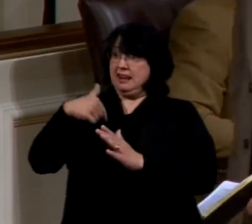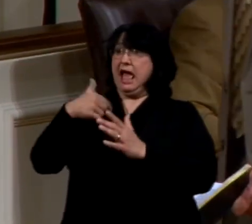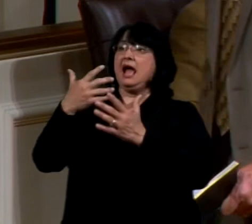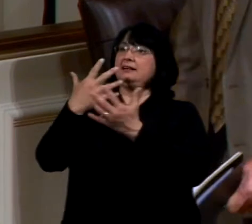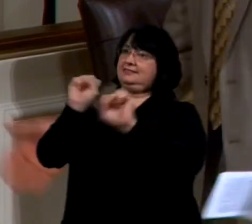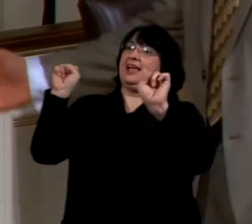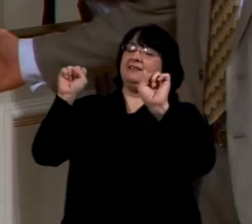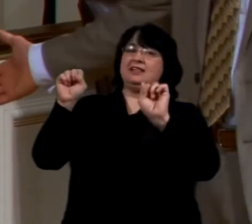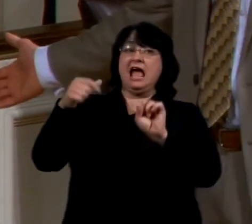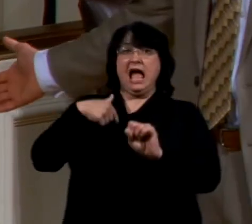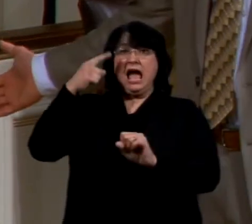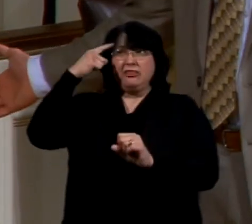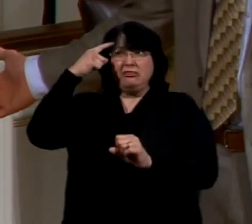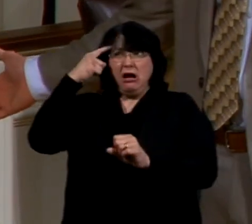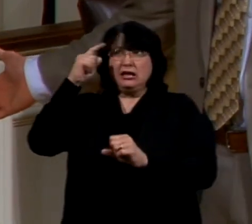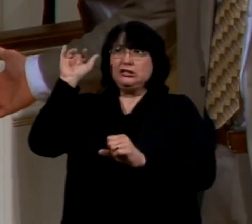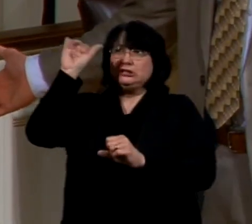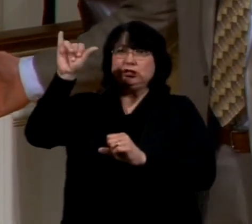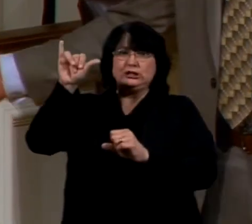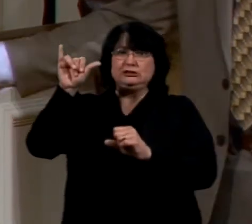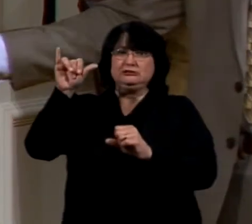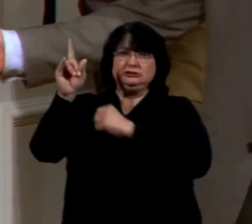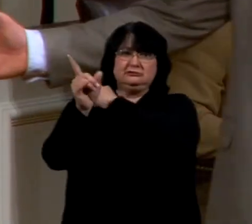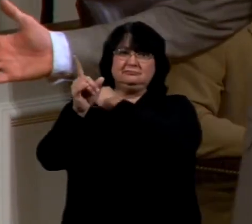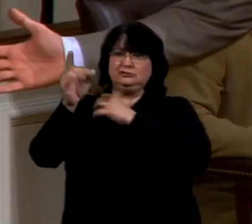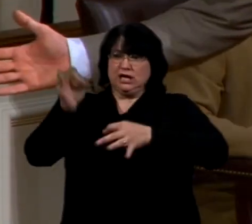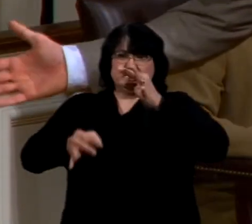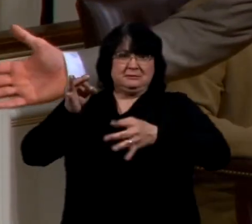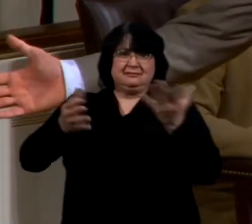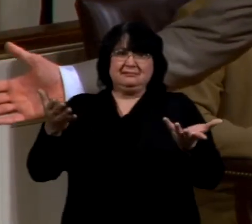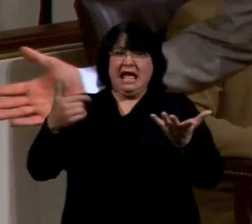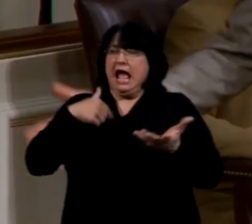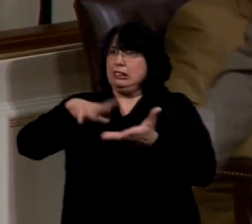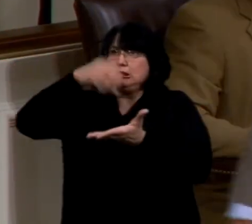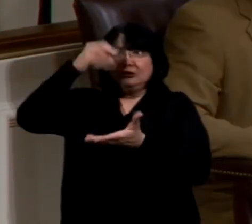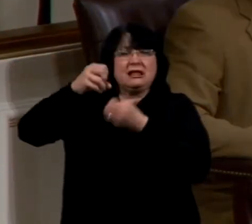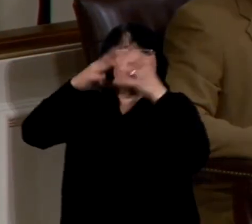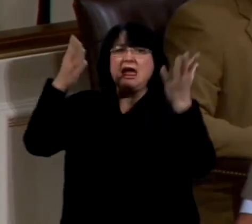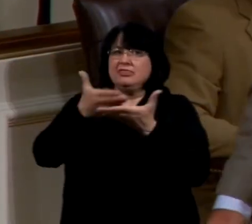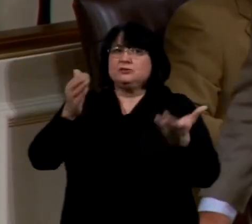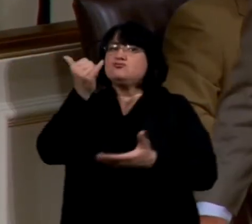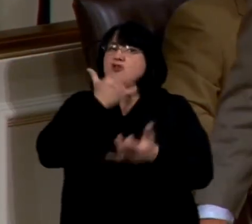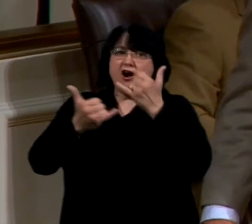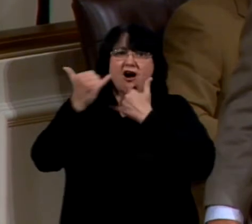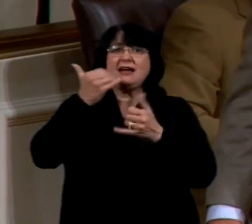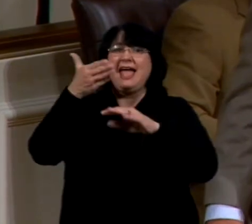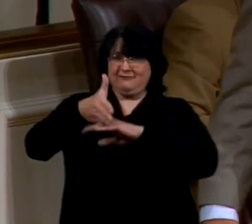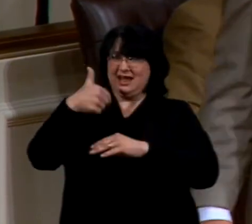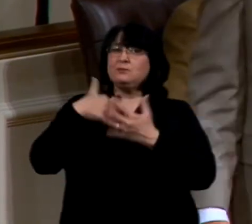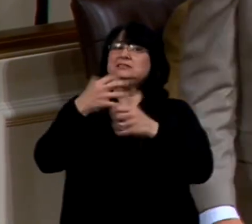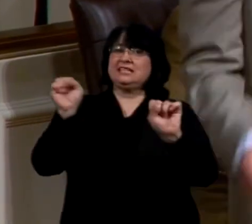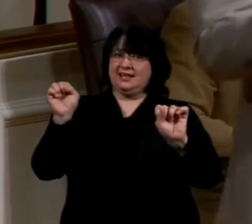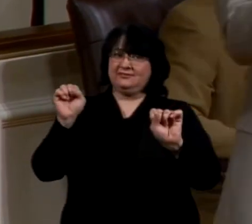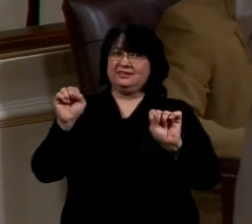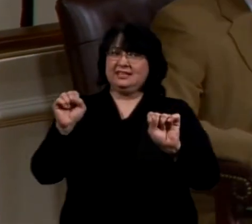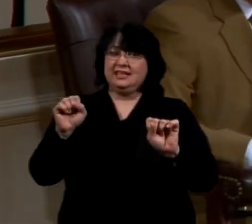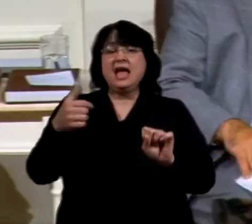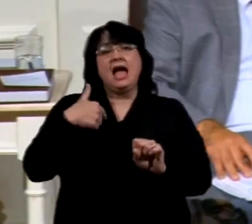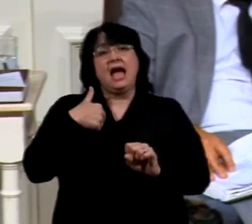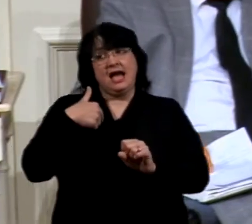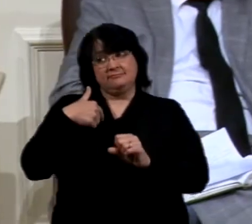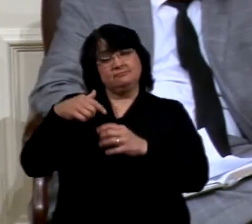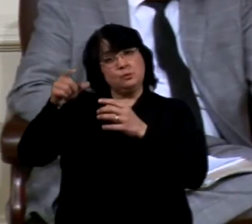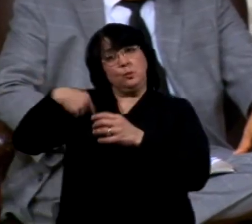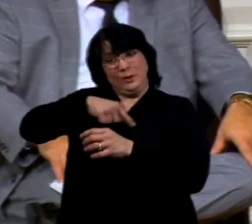believed in a general judgment. I didn't know no different. I learned a lot of things was wrong after I got saved. We got to get them